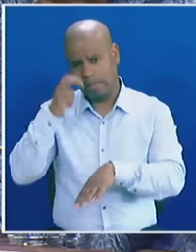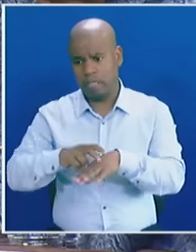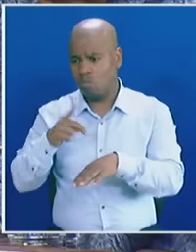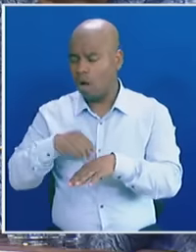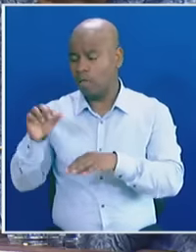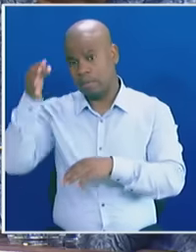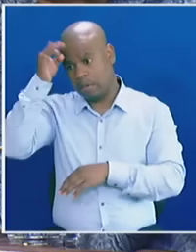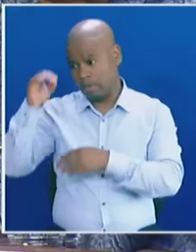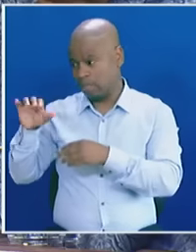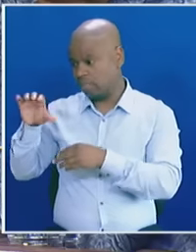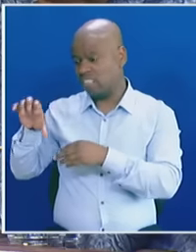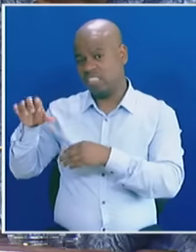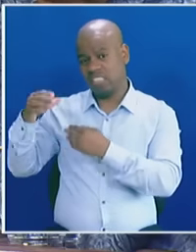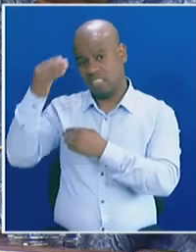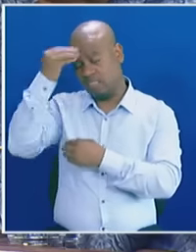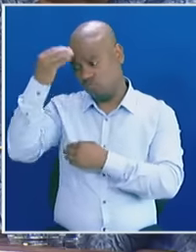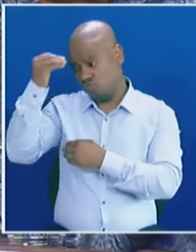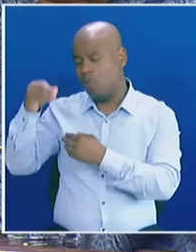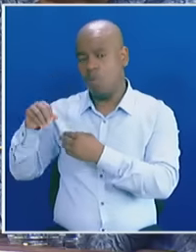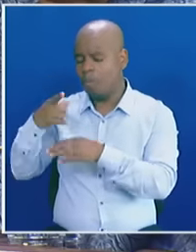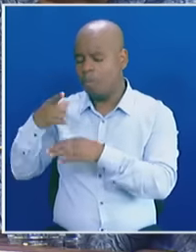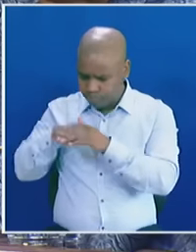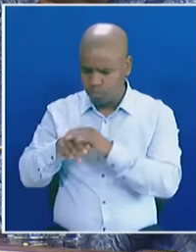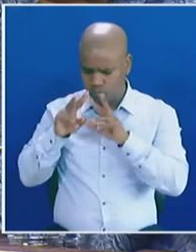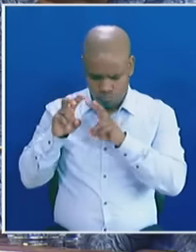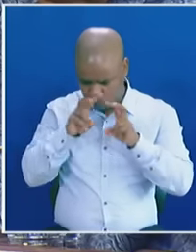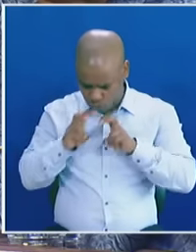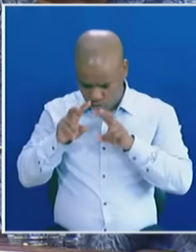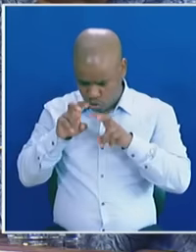must assist government in gathering critical